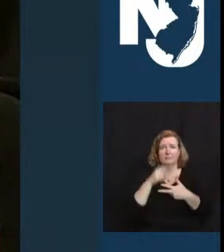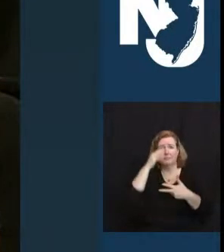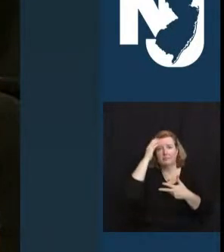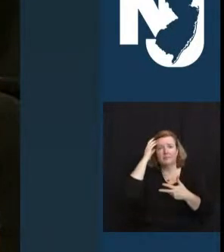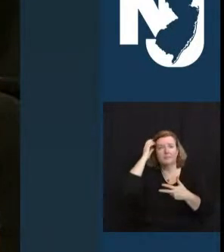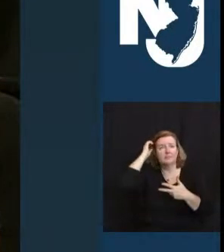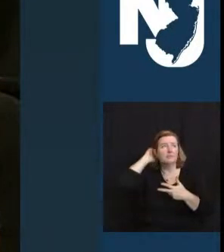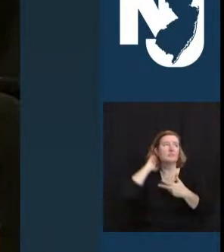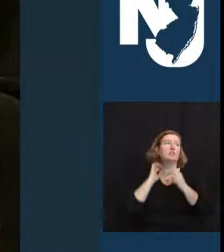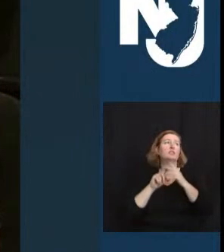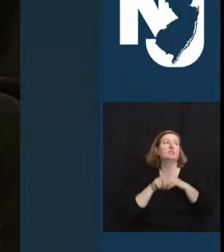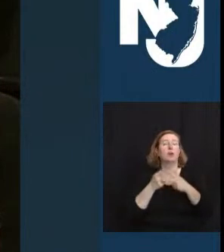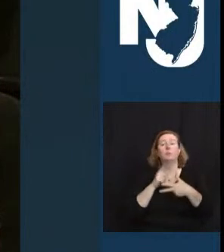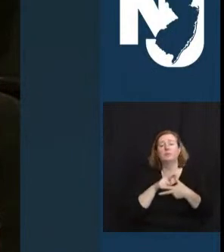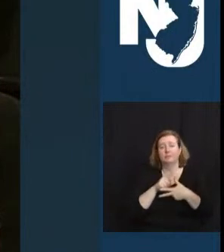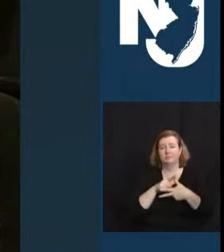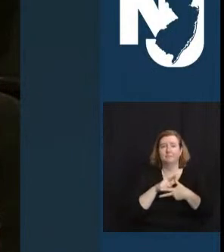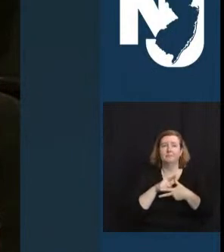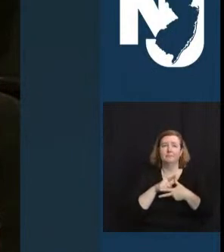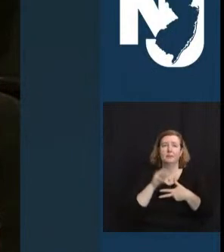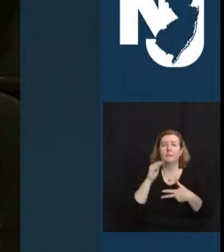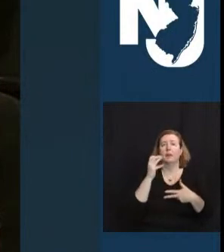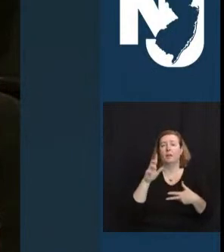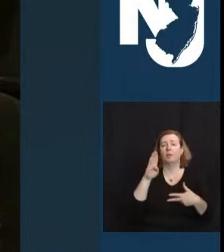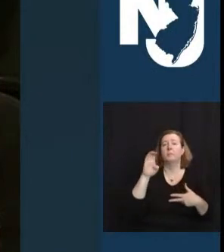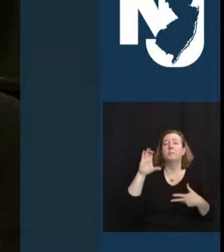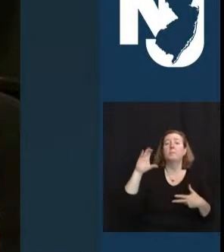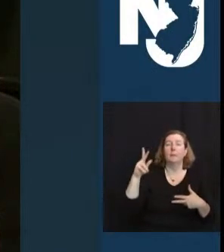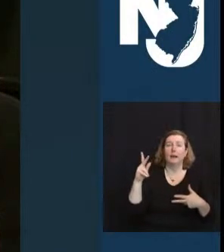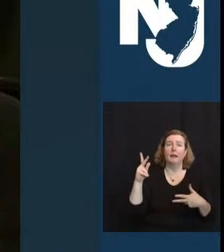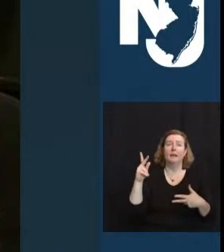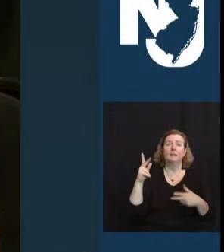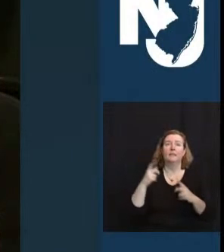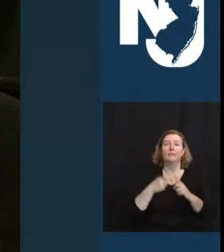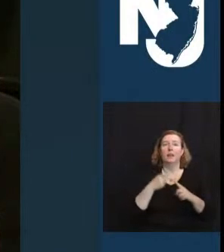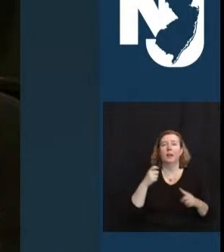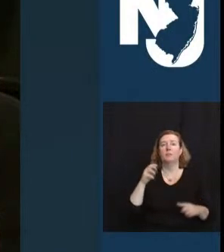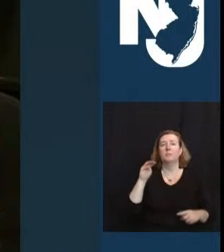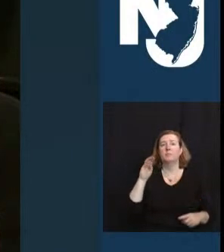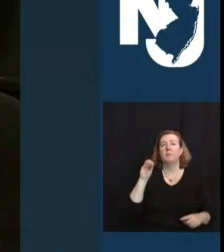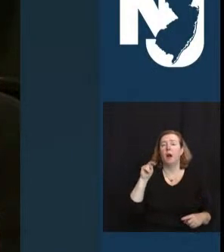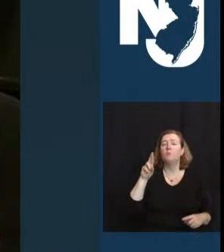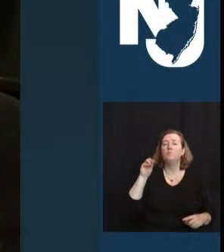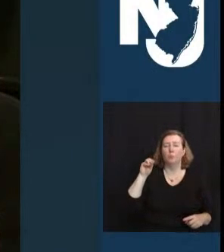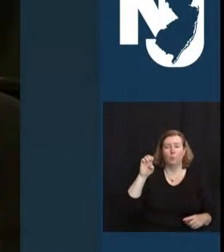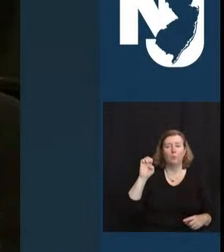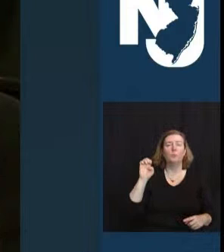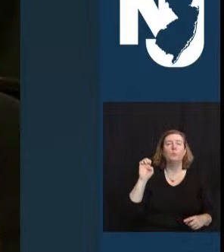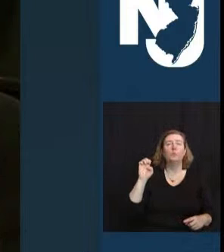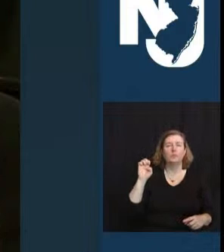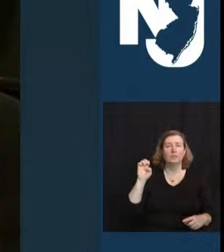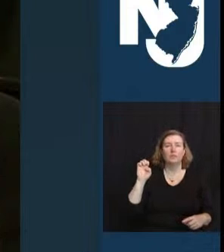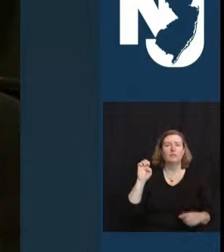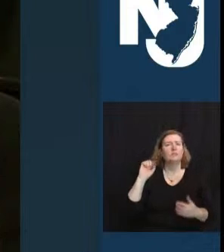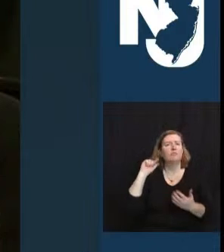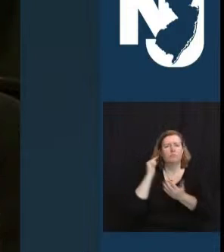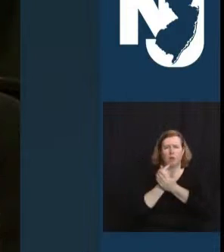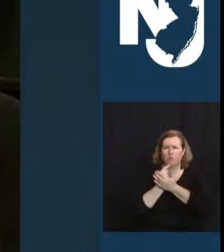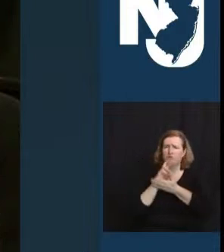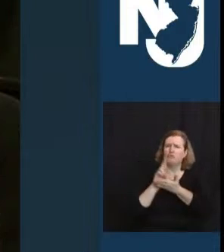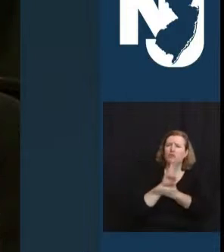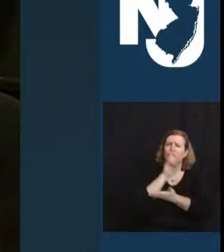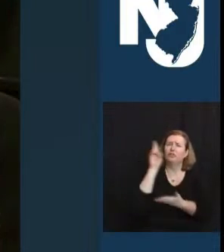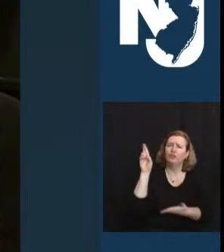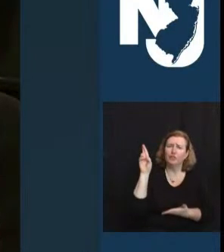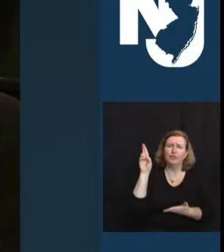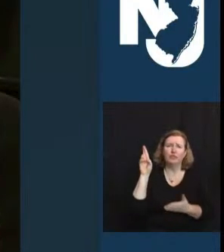by remembering Monroe Township's Michael Beck. Raised in Linden and a graduate of Rutgers with a degree in accounting, he